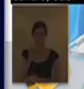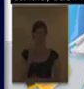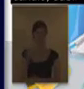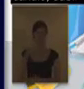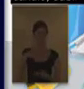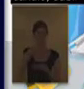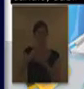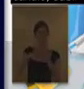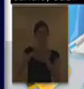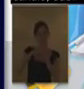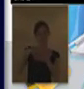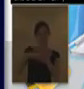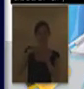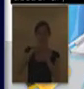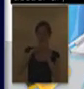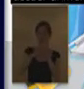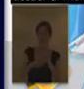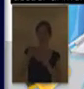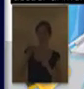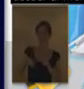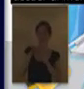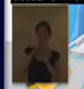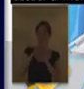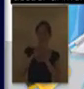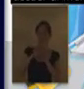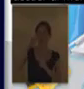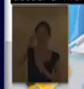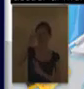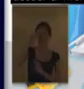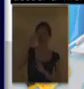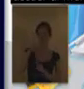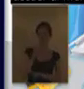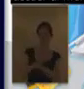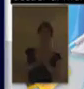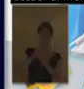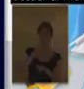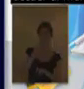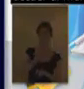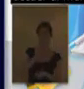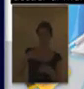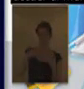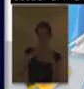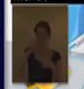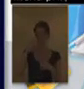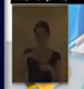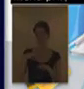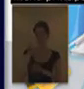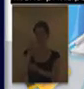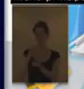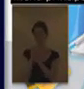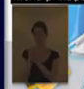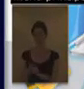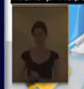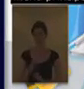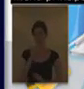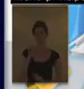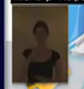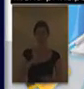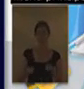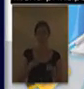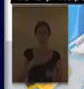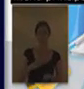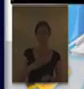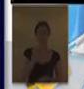mute, teletext, also enables you to go up to the top menu to change the device. You